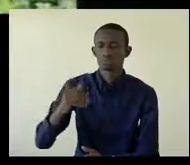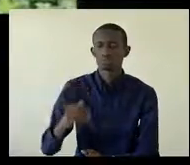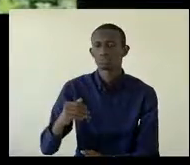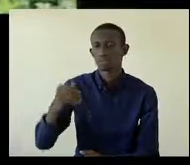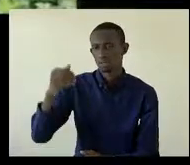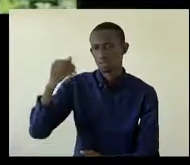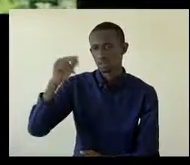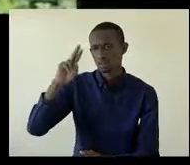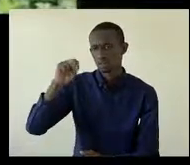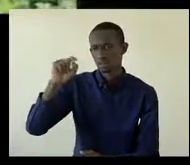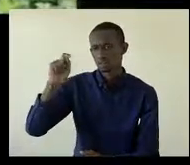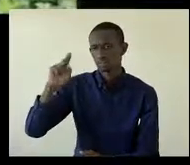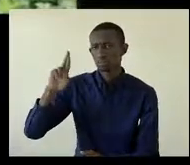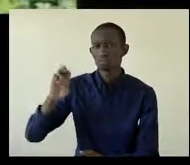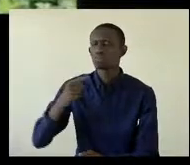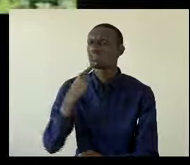Umusaruro?